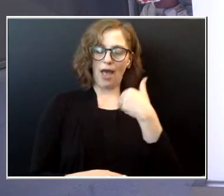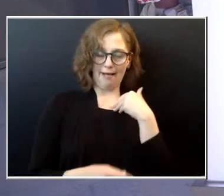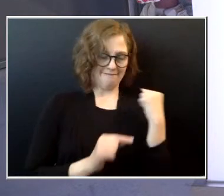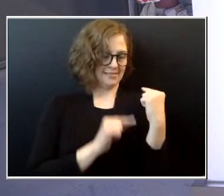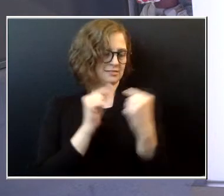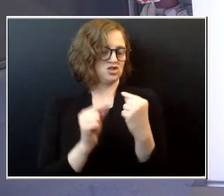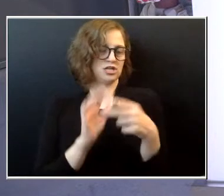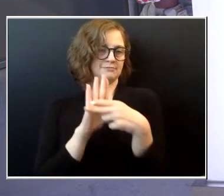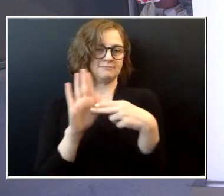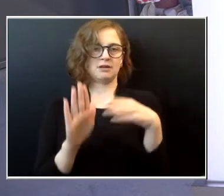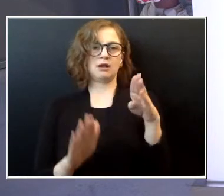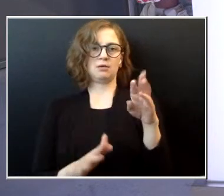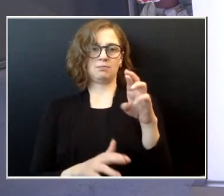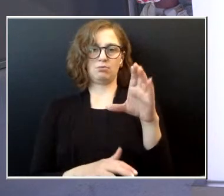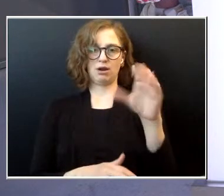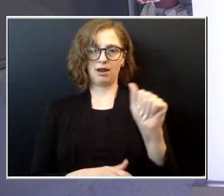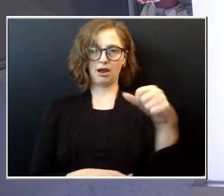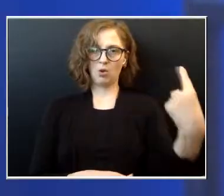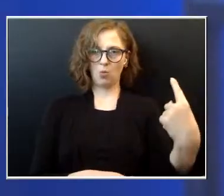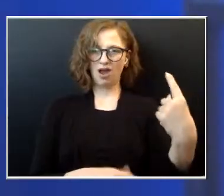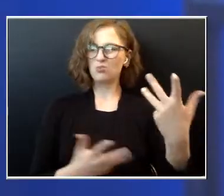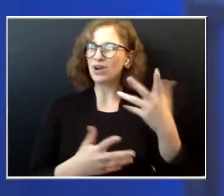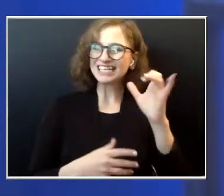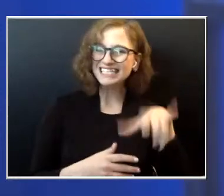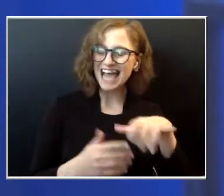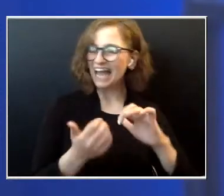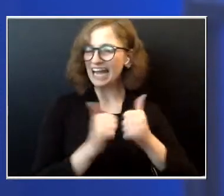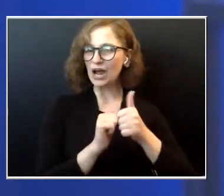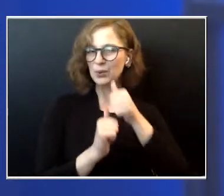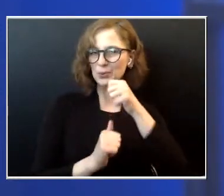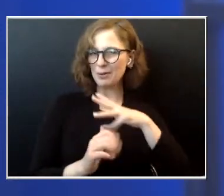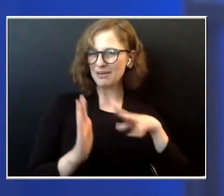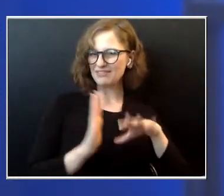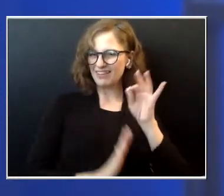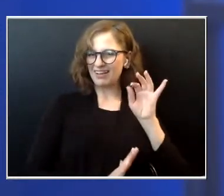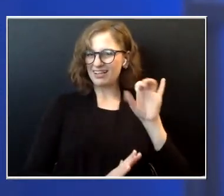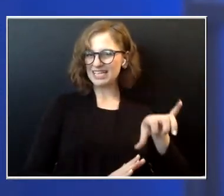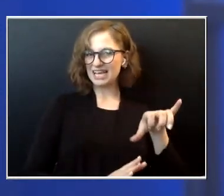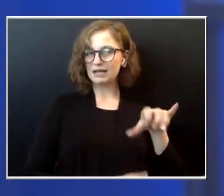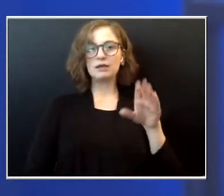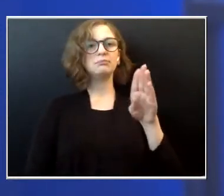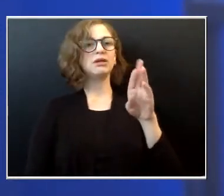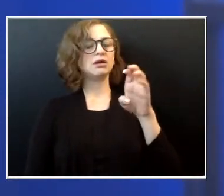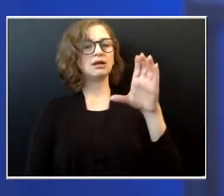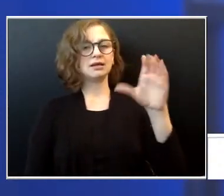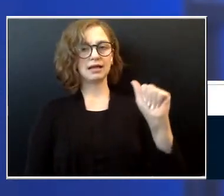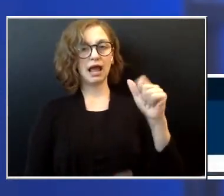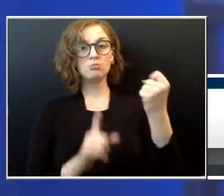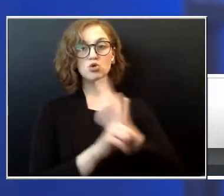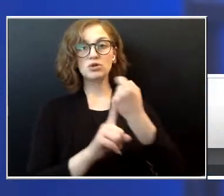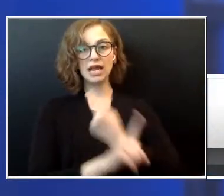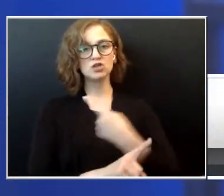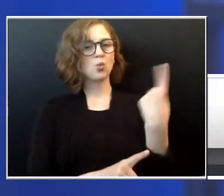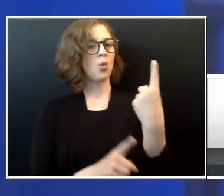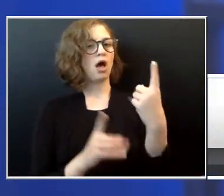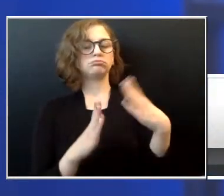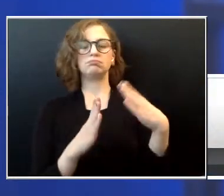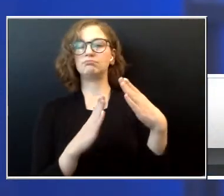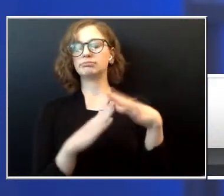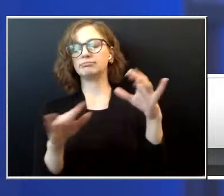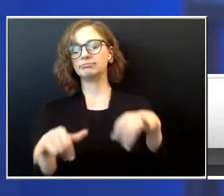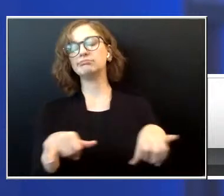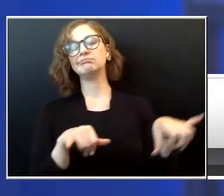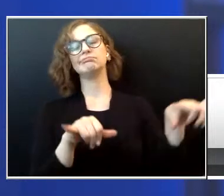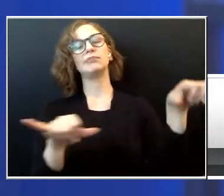find out if she has that gene? So BRCA mutations are one of the most common mutations that we see